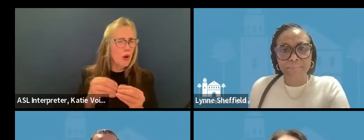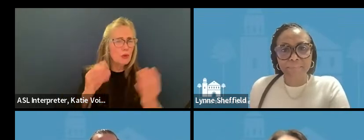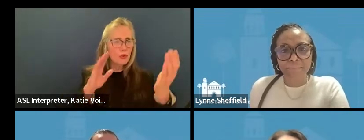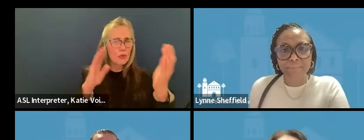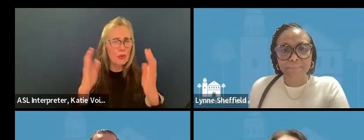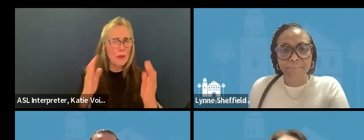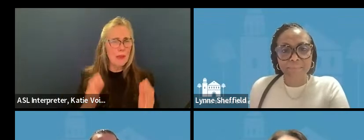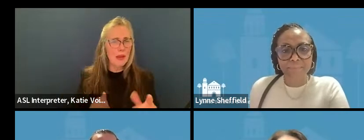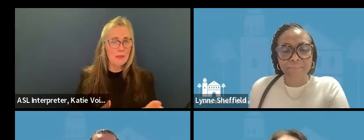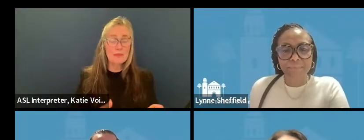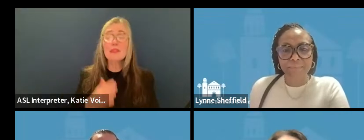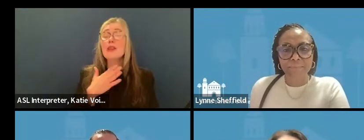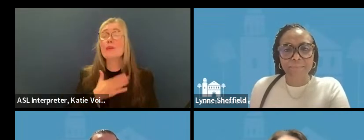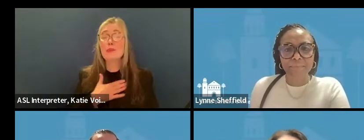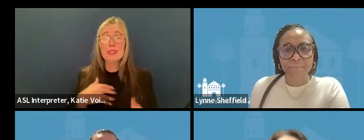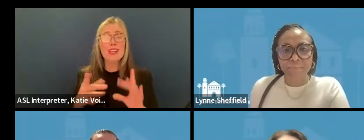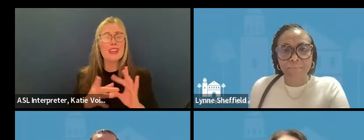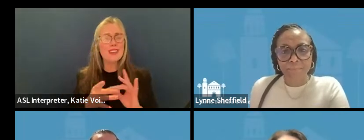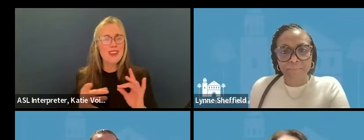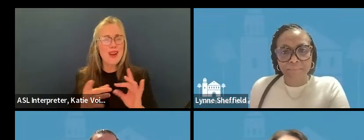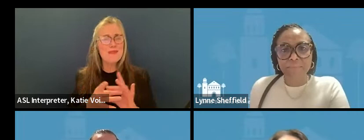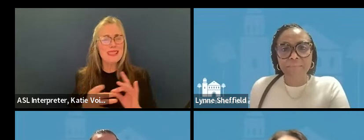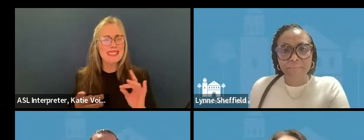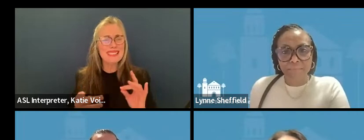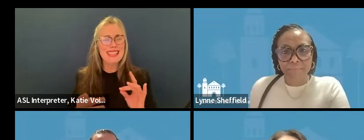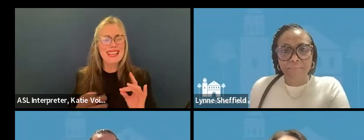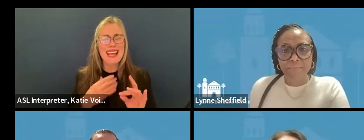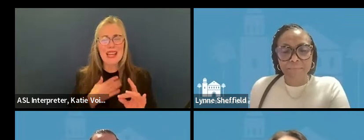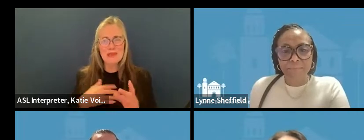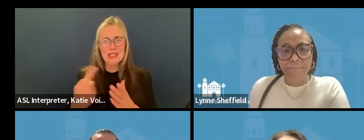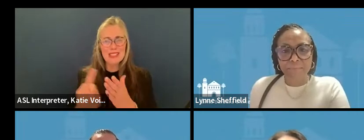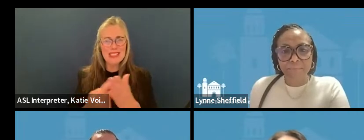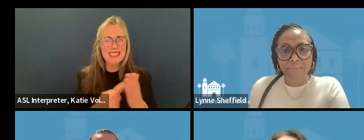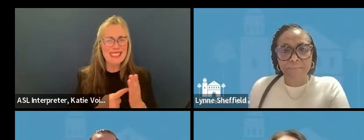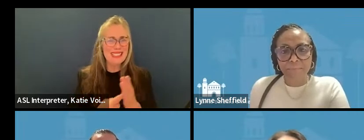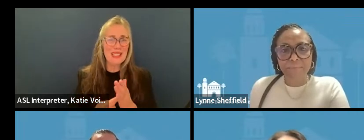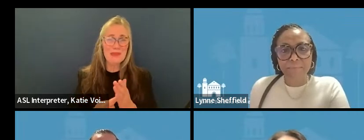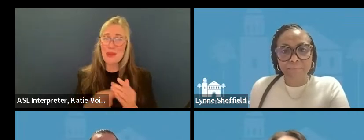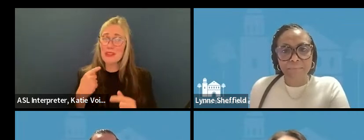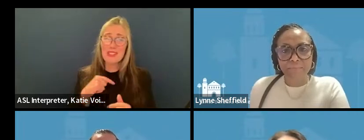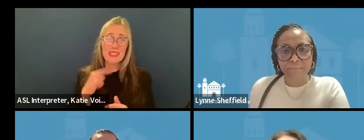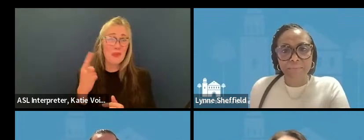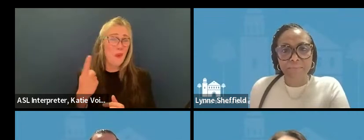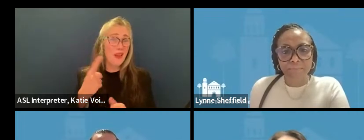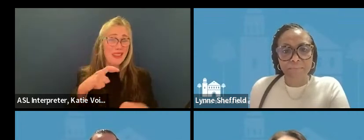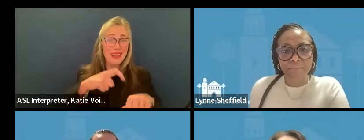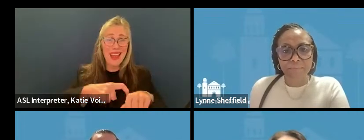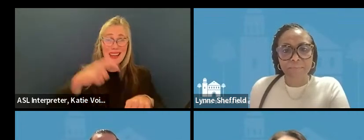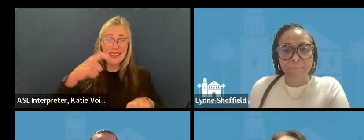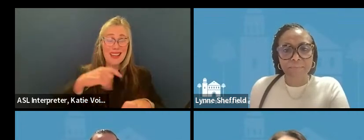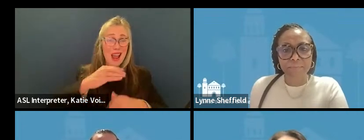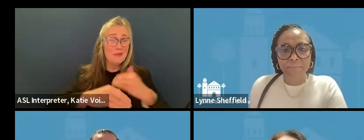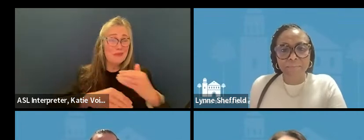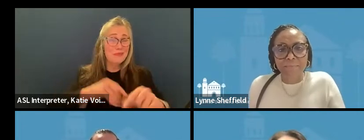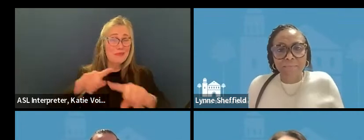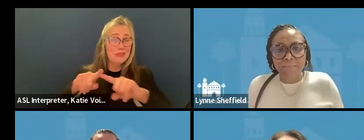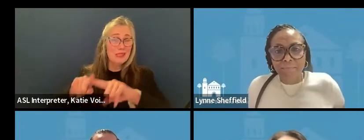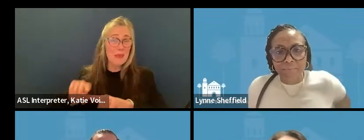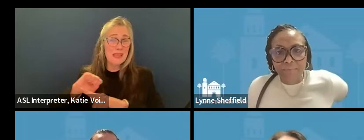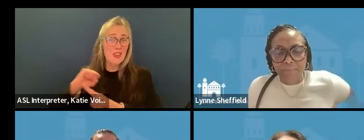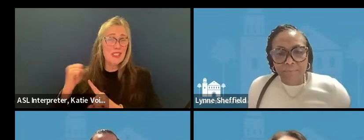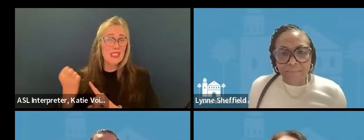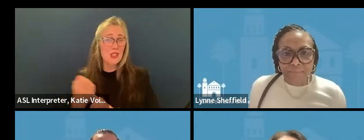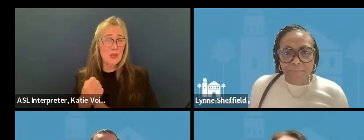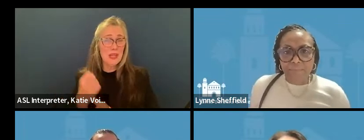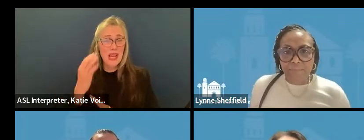I appreciate your comments. Please appreciate this discussion, as we sometimes have to take things one thing at a time, depending on the situation. I know we were trying to